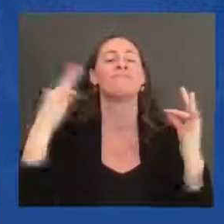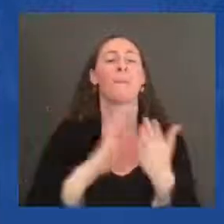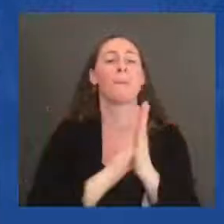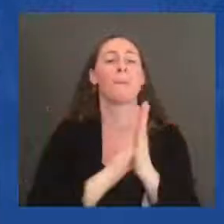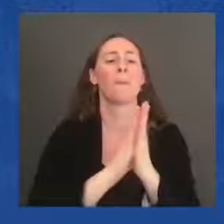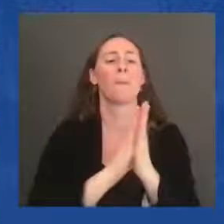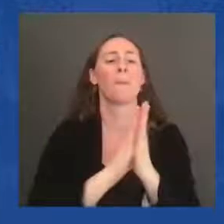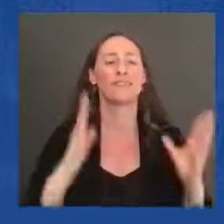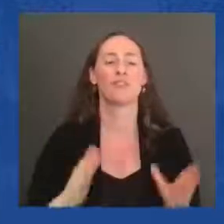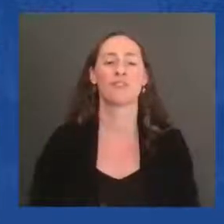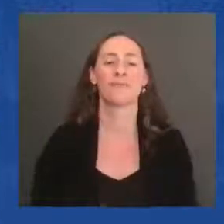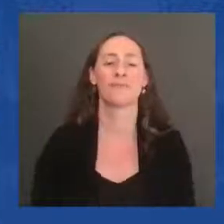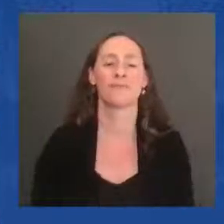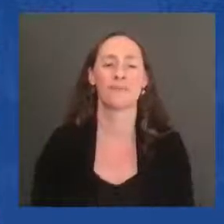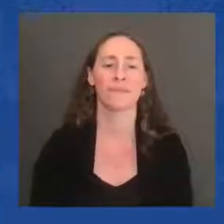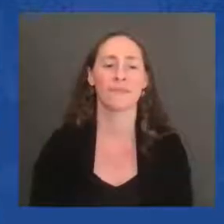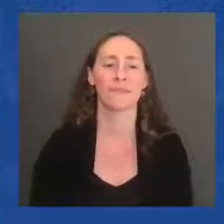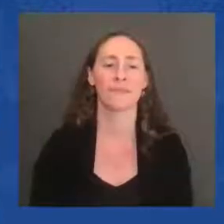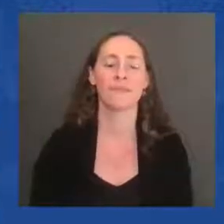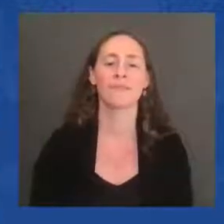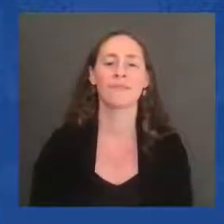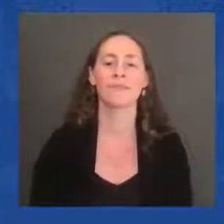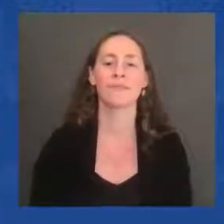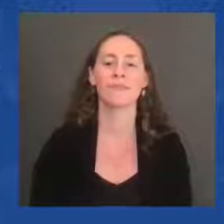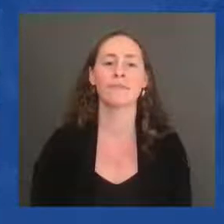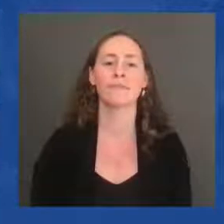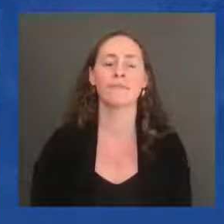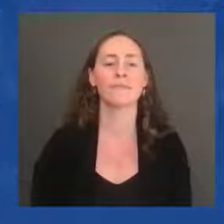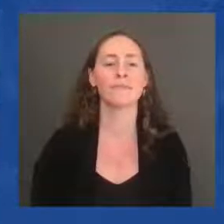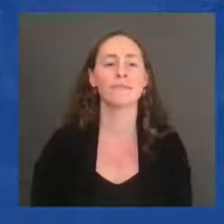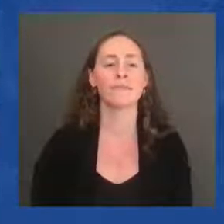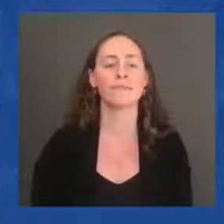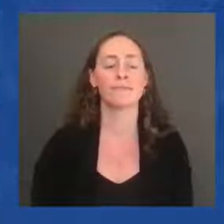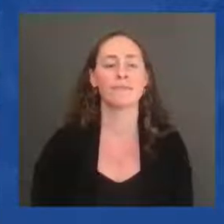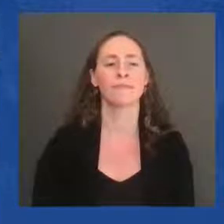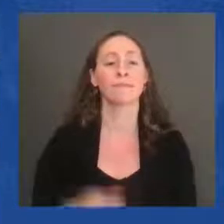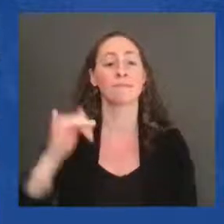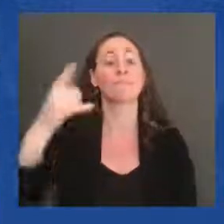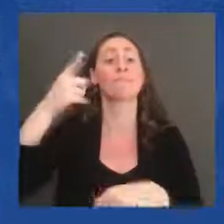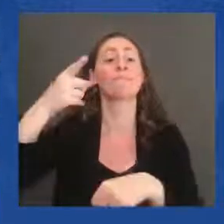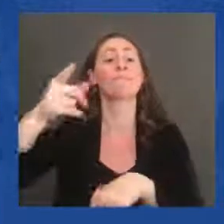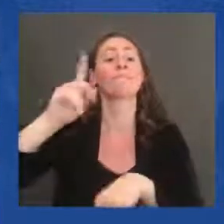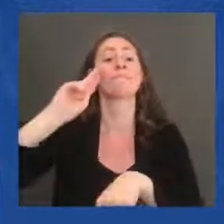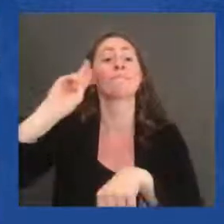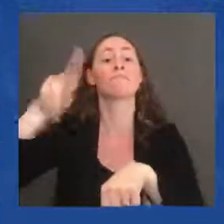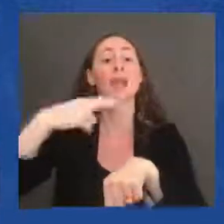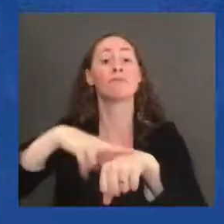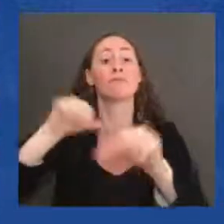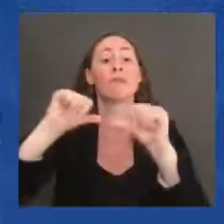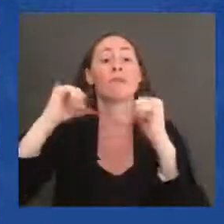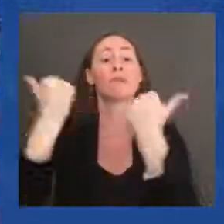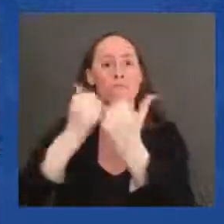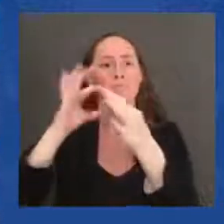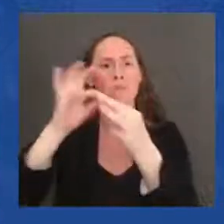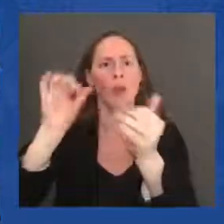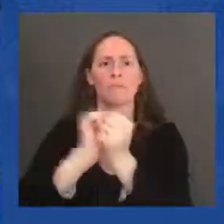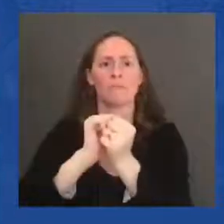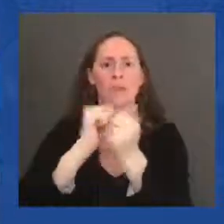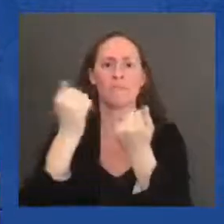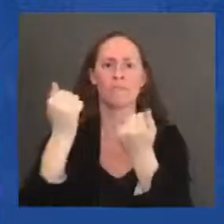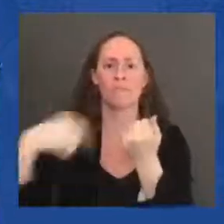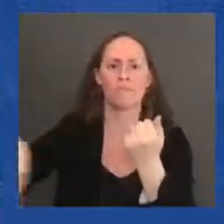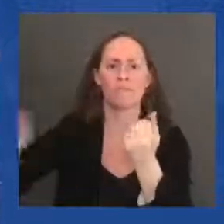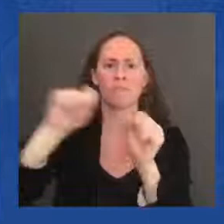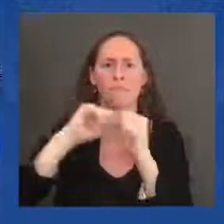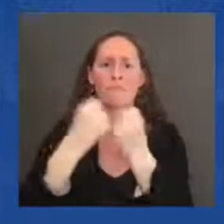forester from the great state of Washington. Welcome, George. I know you got a couple things to say, so have at it. Yes. Thank you, Grant, and thank you,